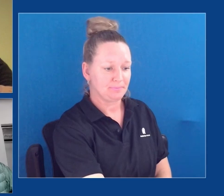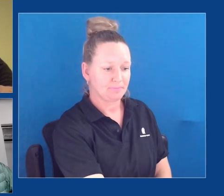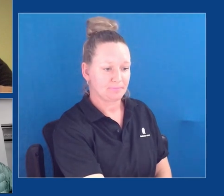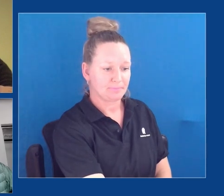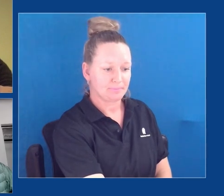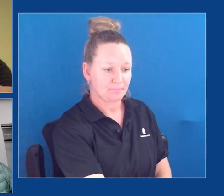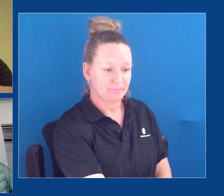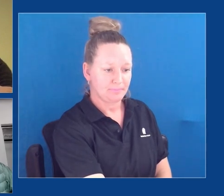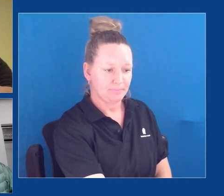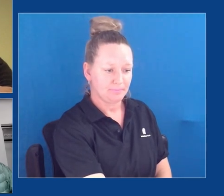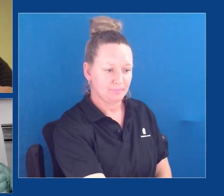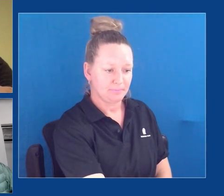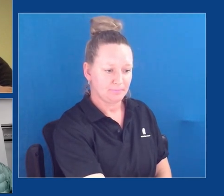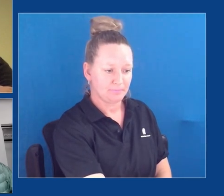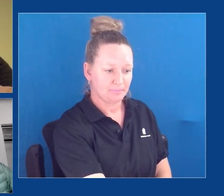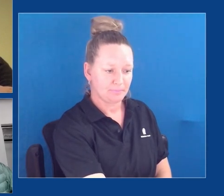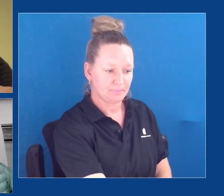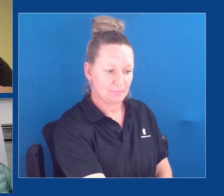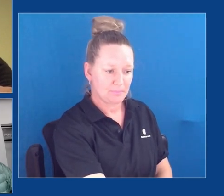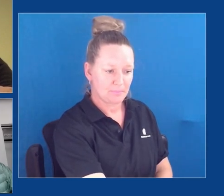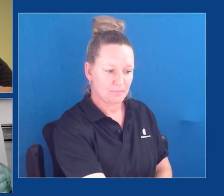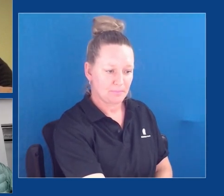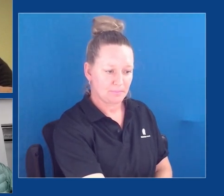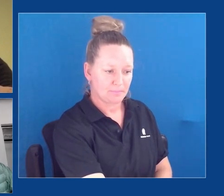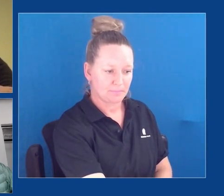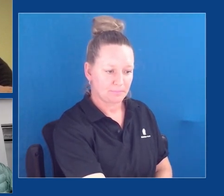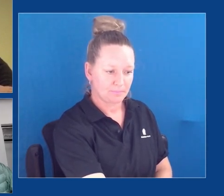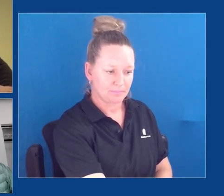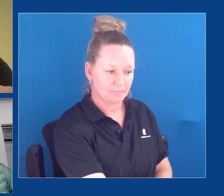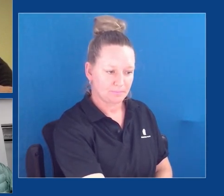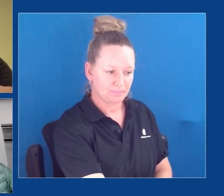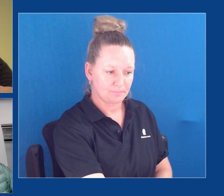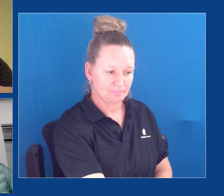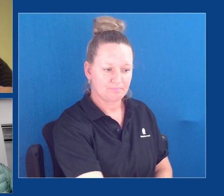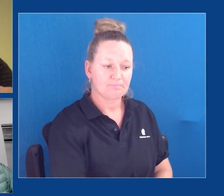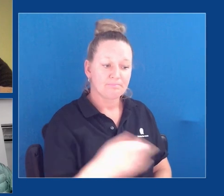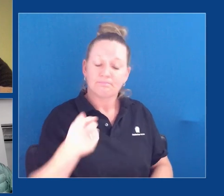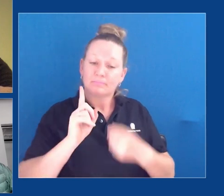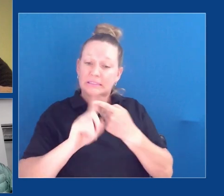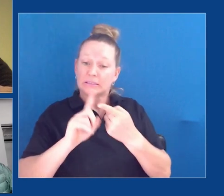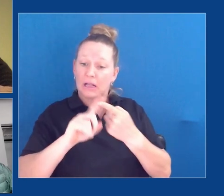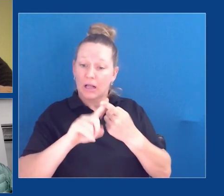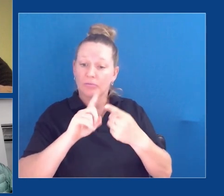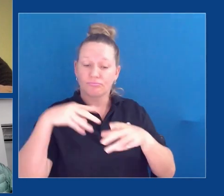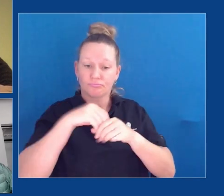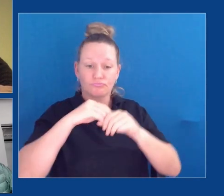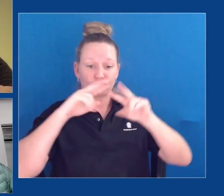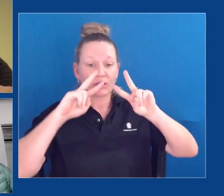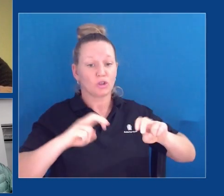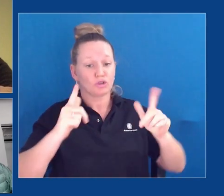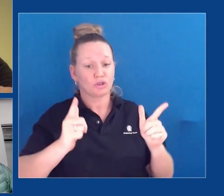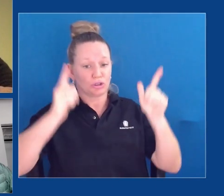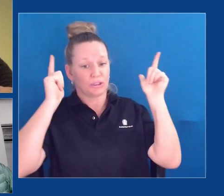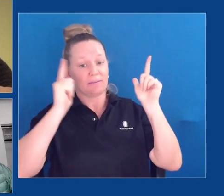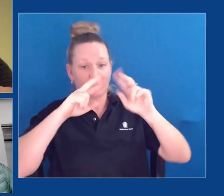Musicology at the University of Sydney, and is still active in research as a chief investigator on